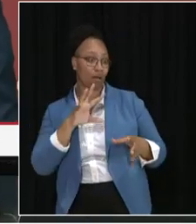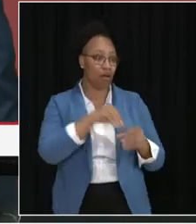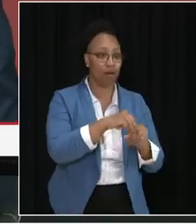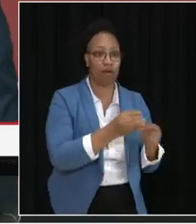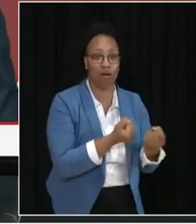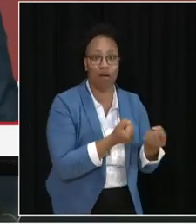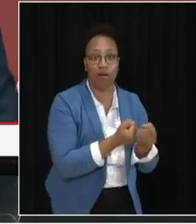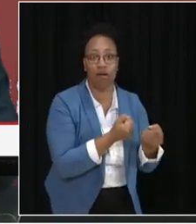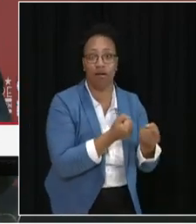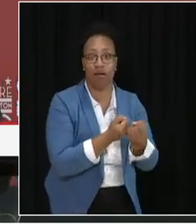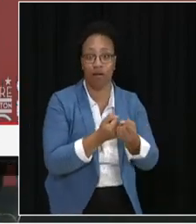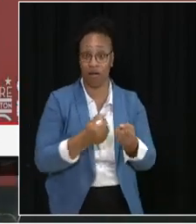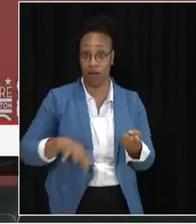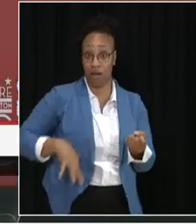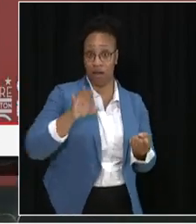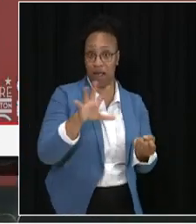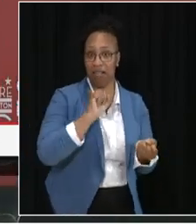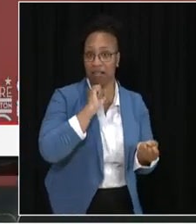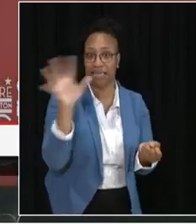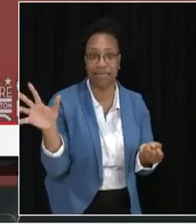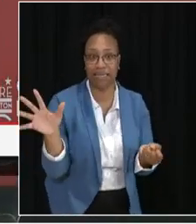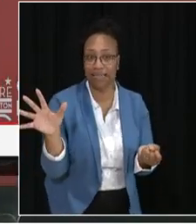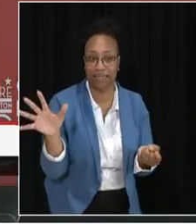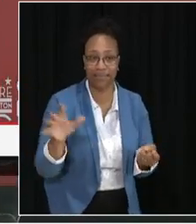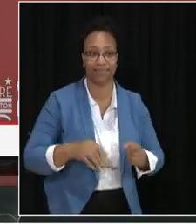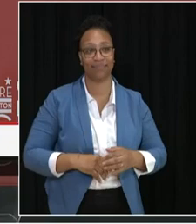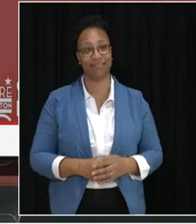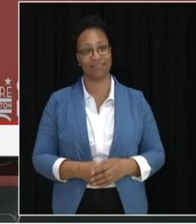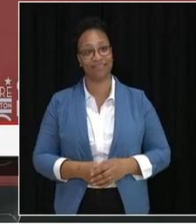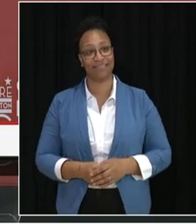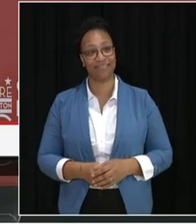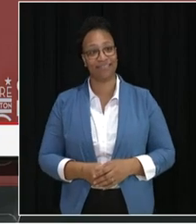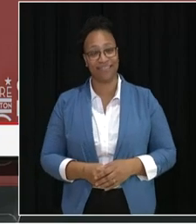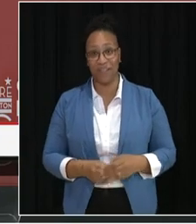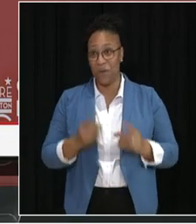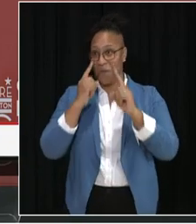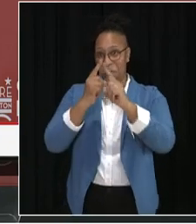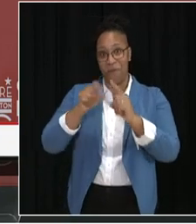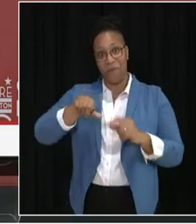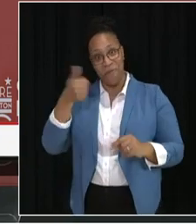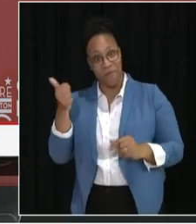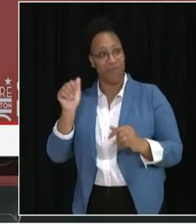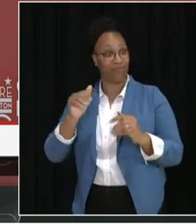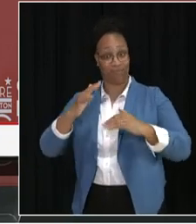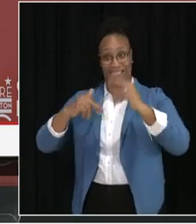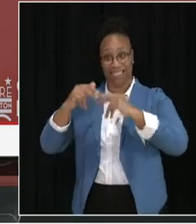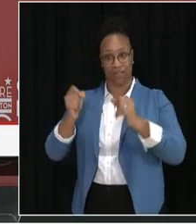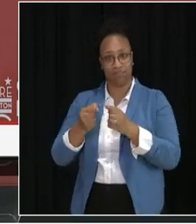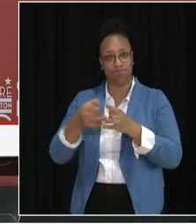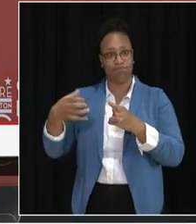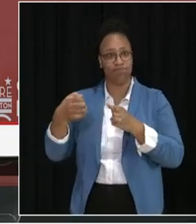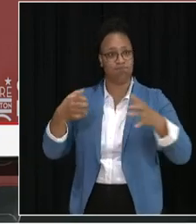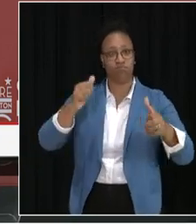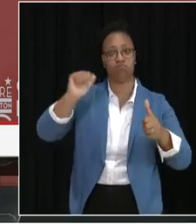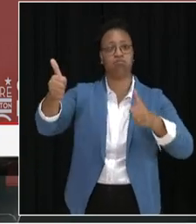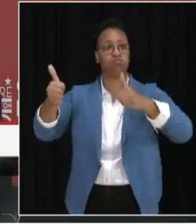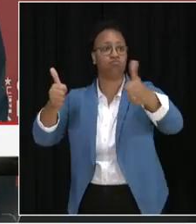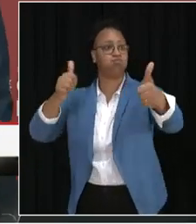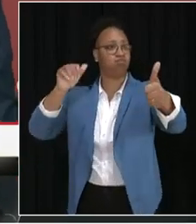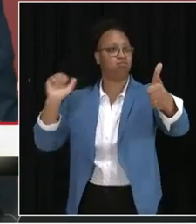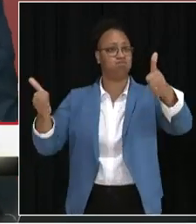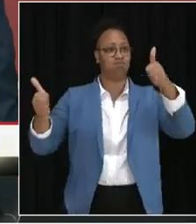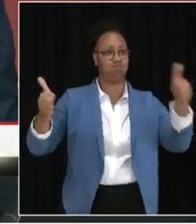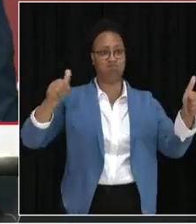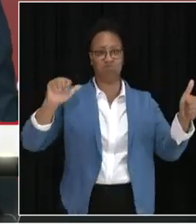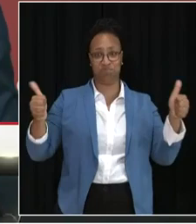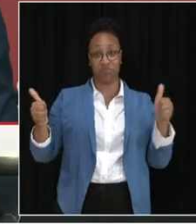more places across the city. We know that our elementary grades and many of our elementary schools are